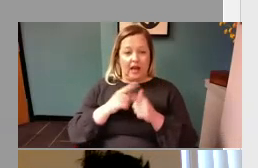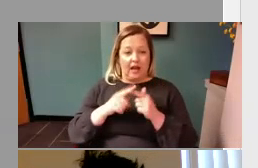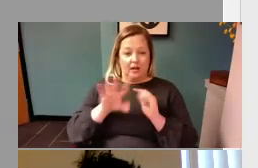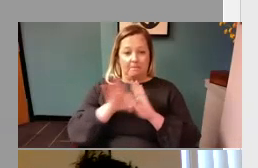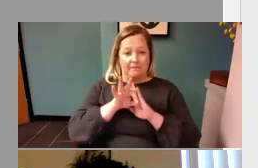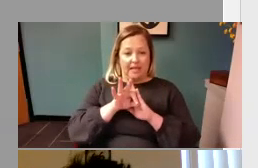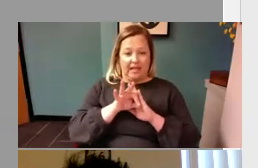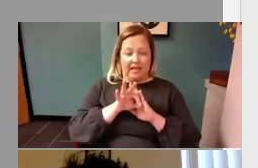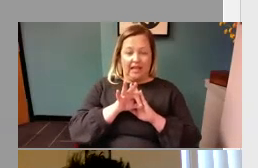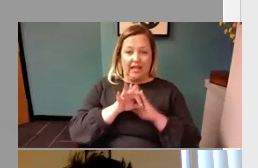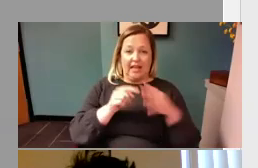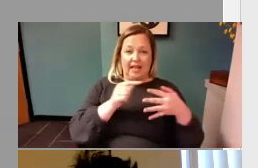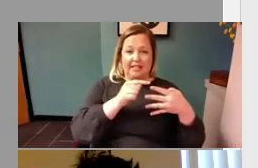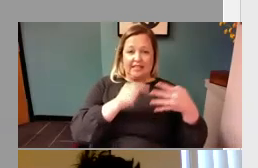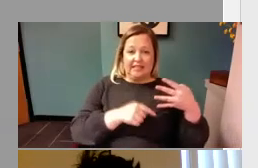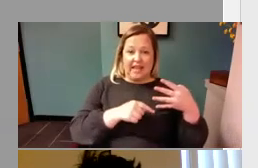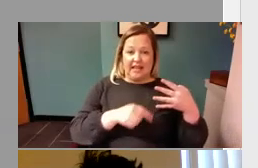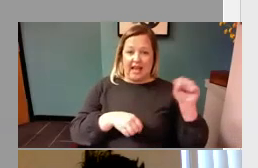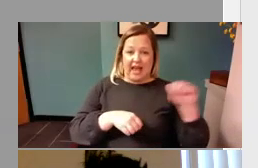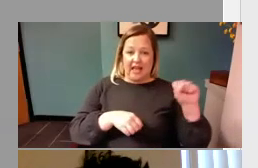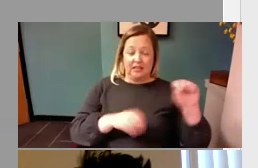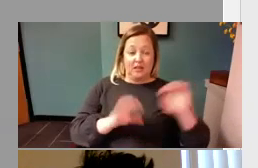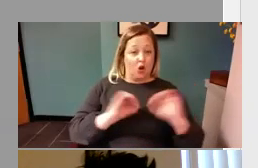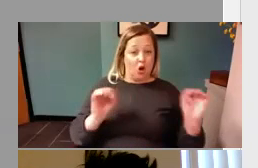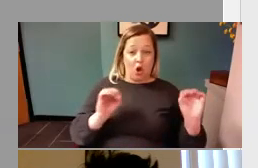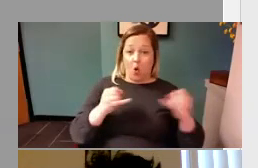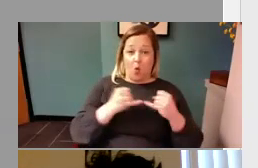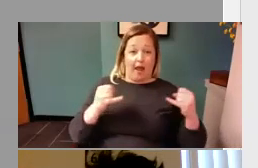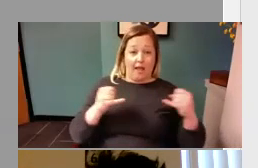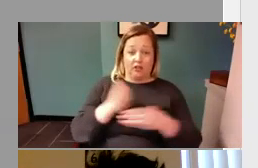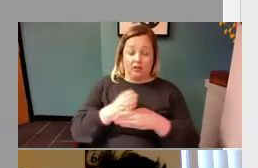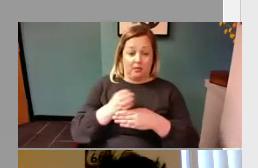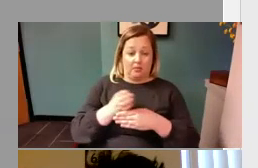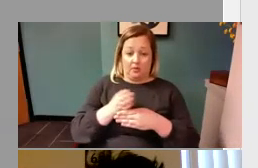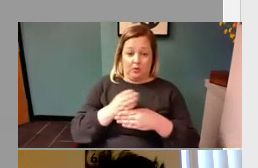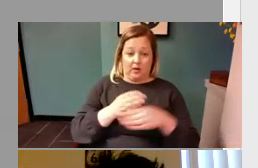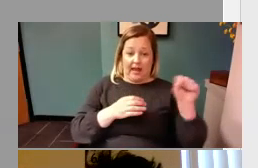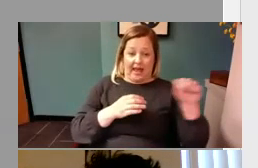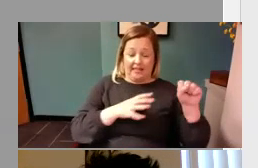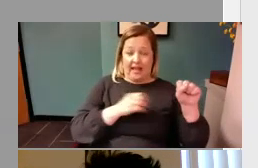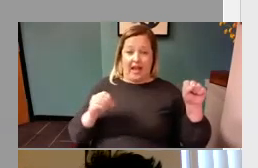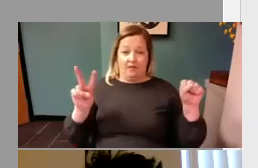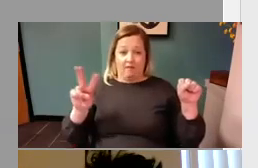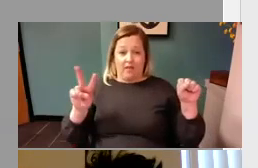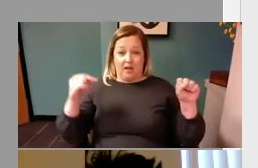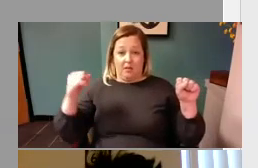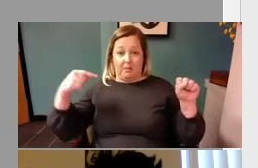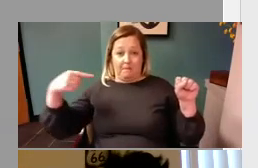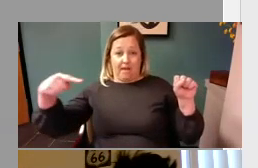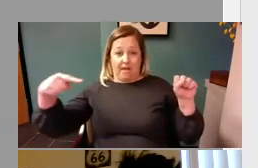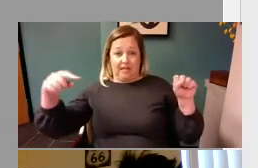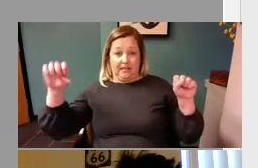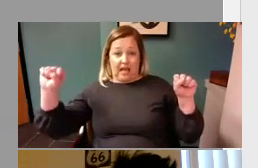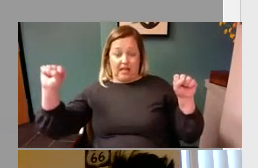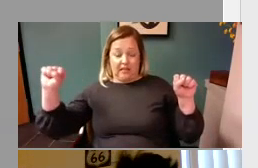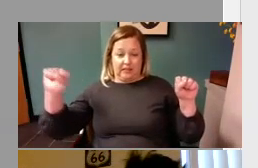there has no edges between S and V minus S, and let E be the minimum weight edge between these two set of vertices,